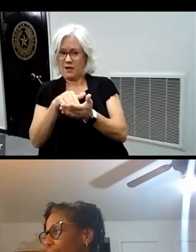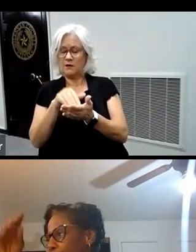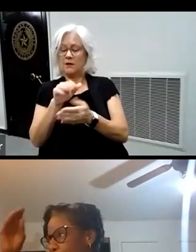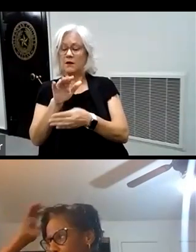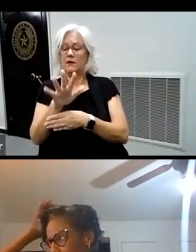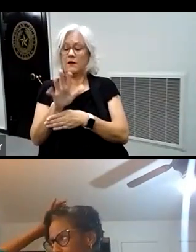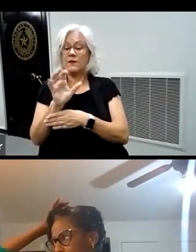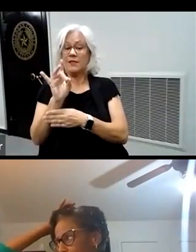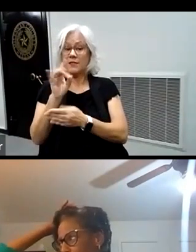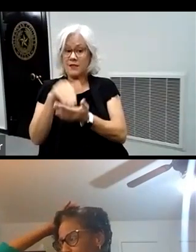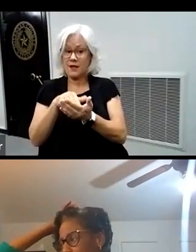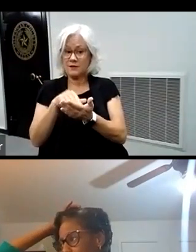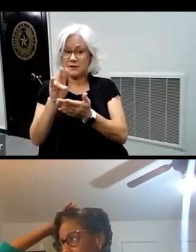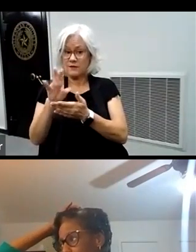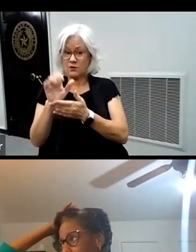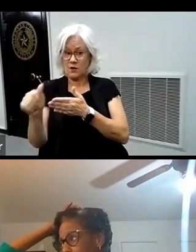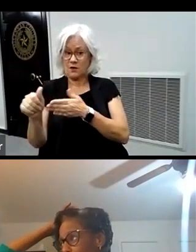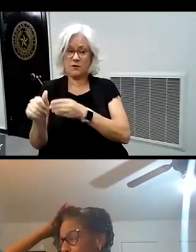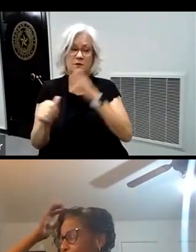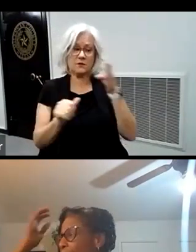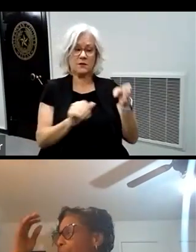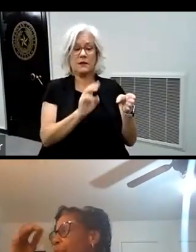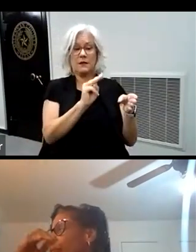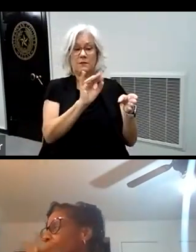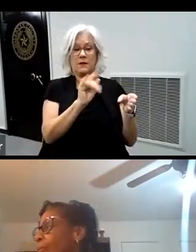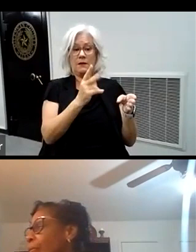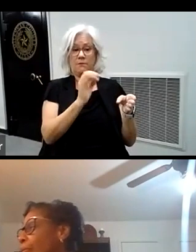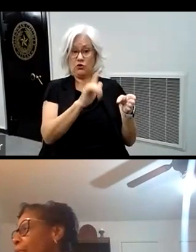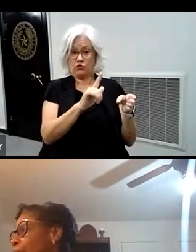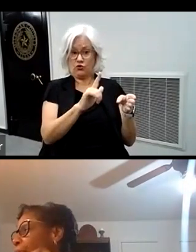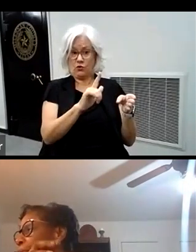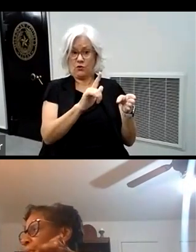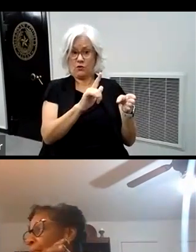$508,700. A bid from Mitchell Construction for